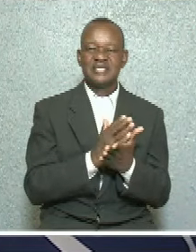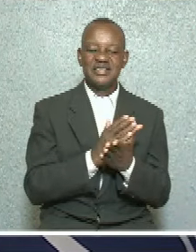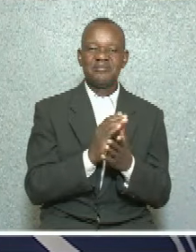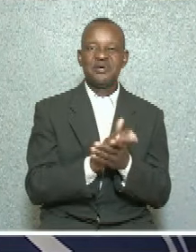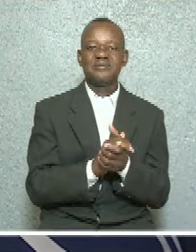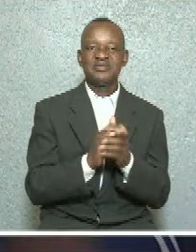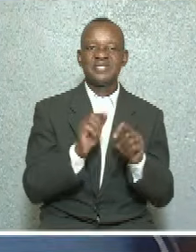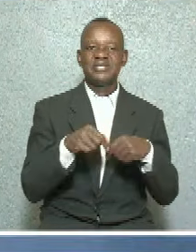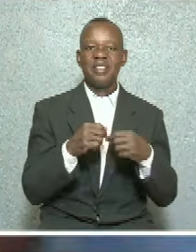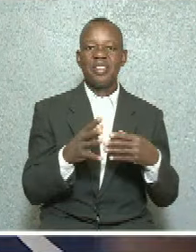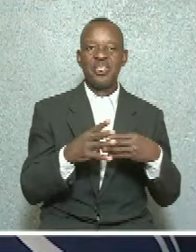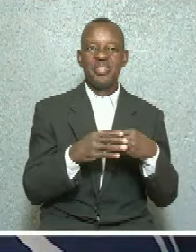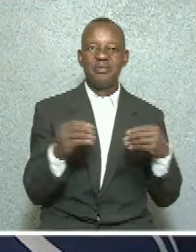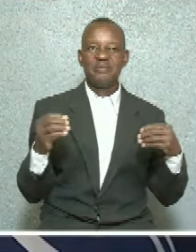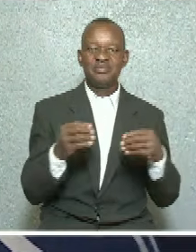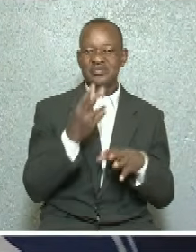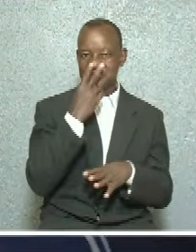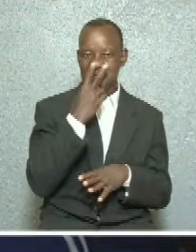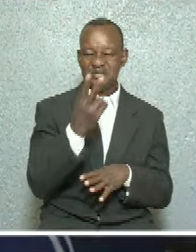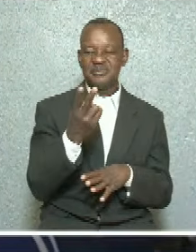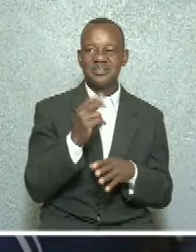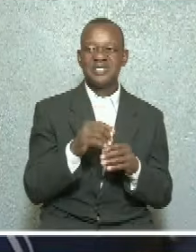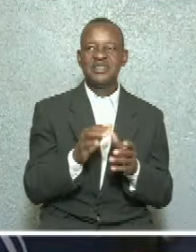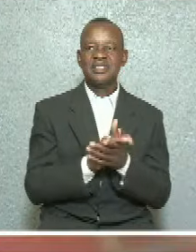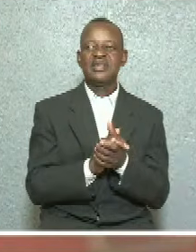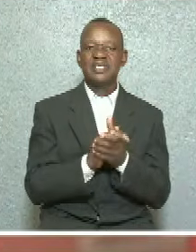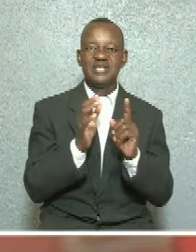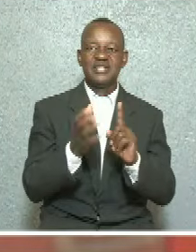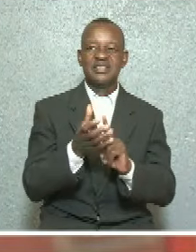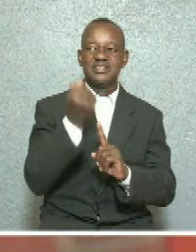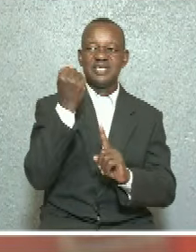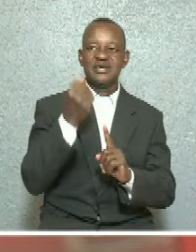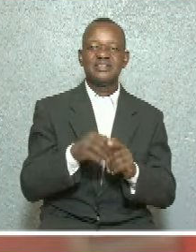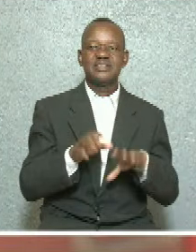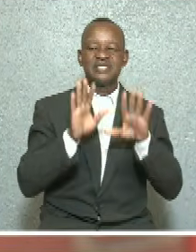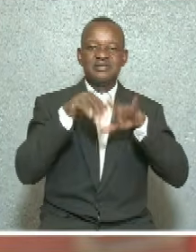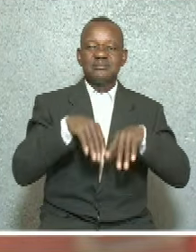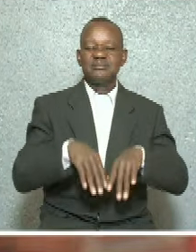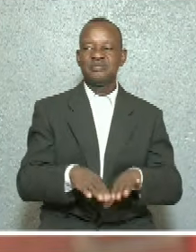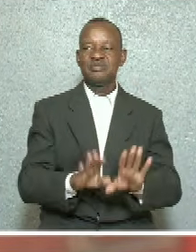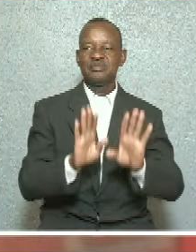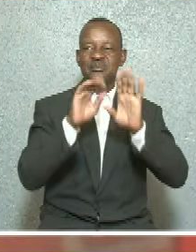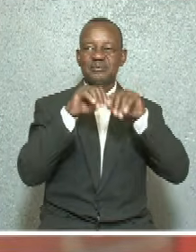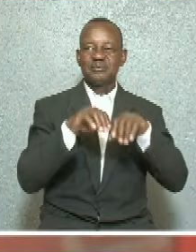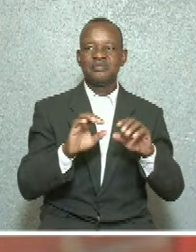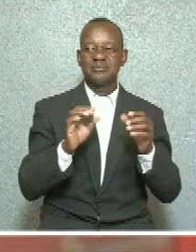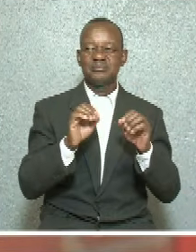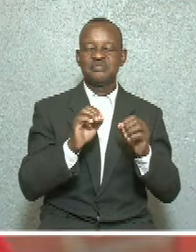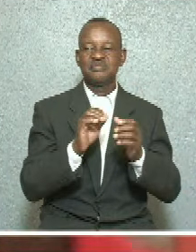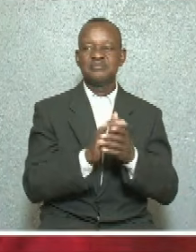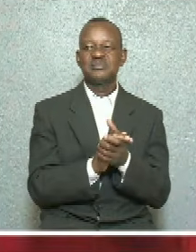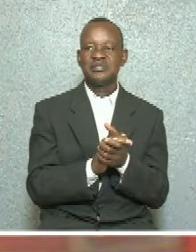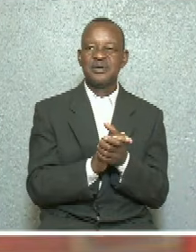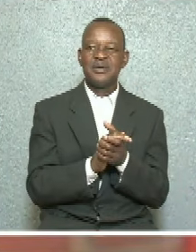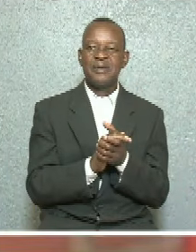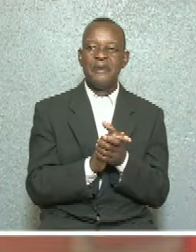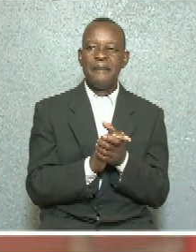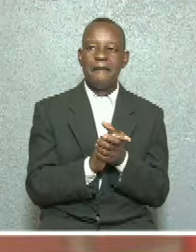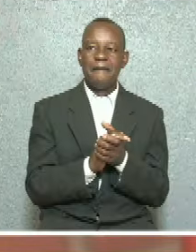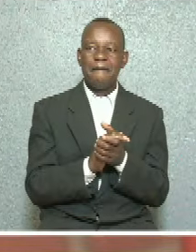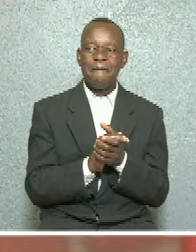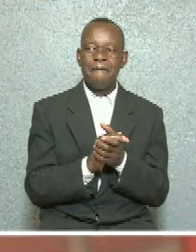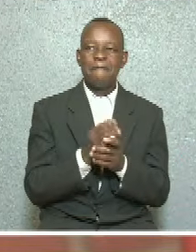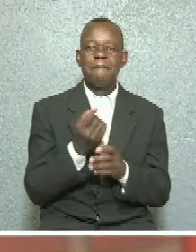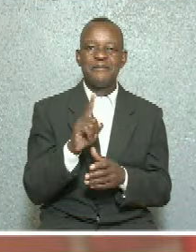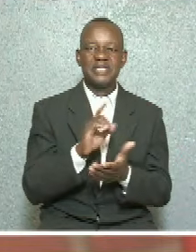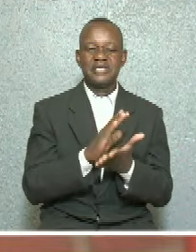did that for the first time with Pay. Some kids that step foot here, they've never cycled a bike, but then they even end up at the